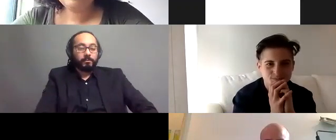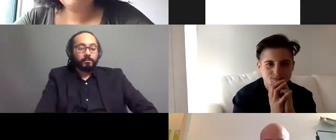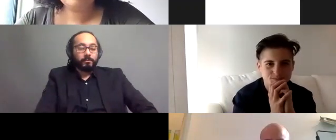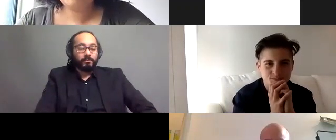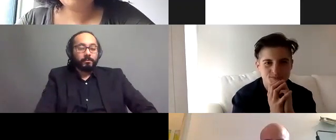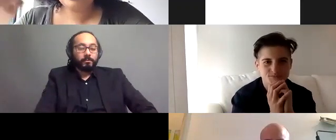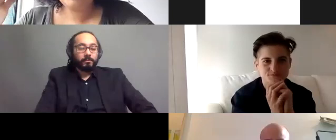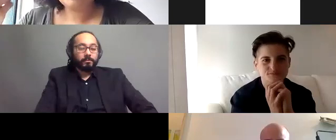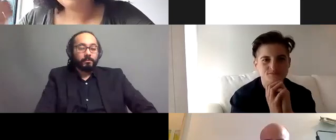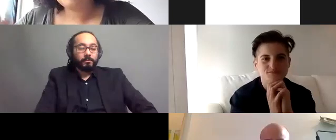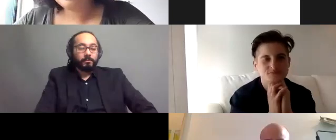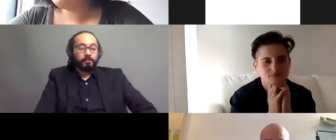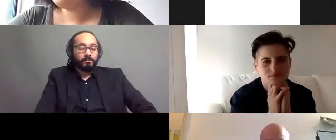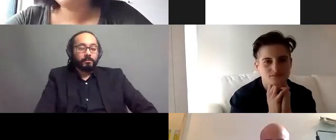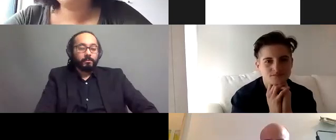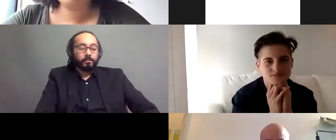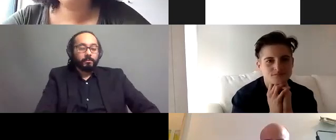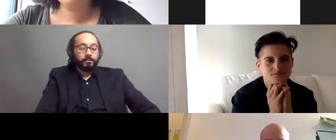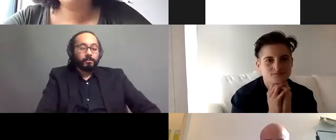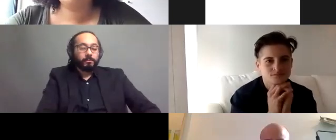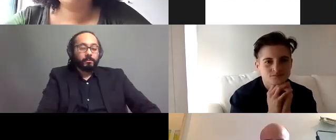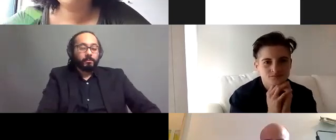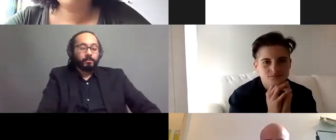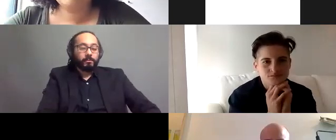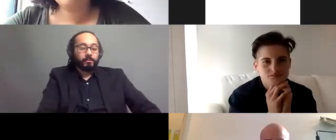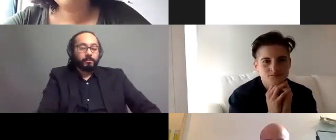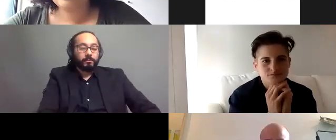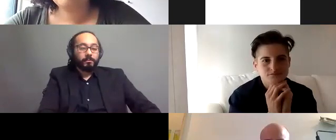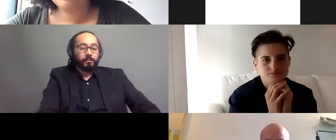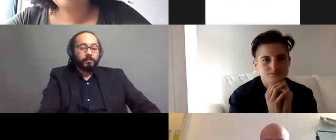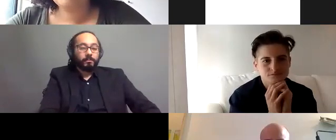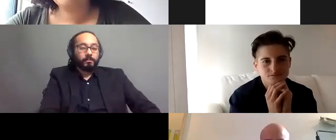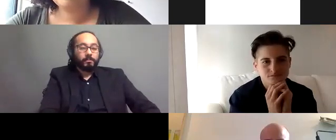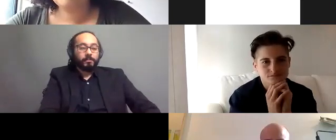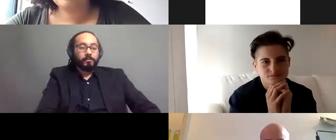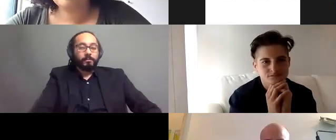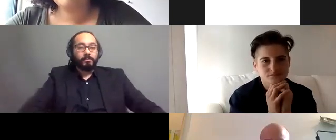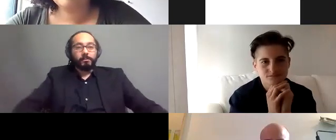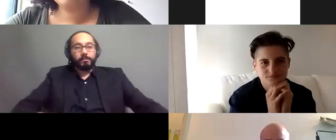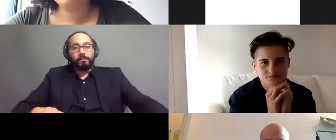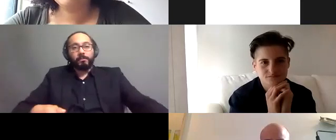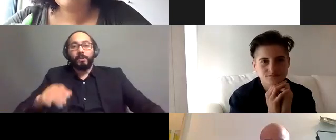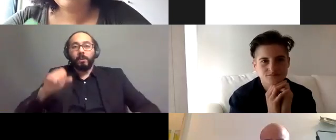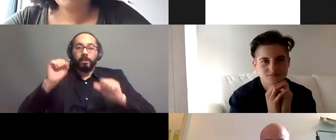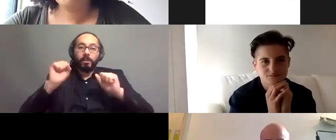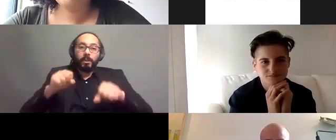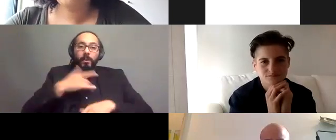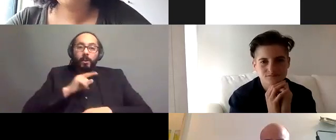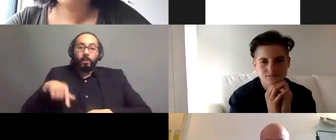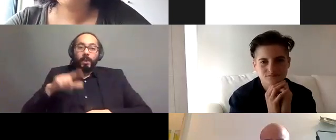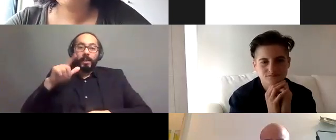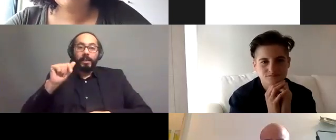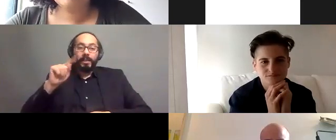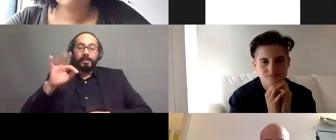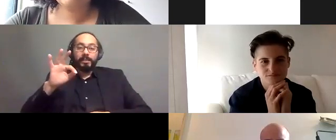My piece is Queen Latifah, Give Me Strength. You can find me on Twitter and Instagram and with the handle at Rochelle